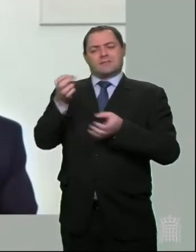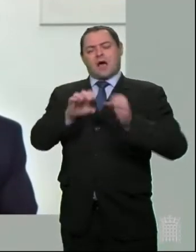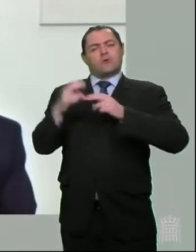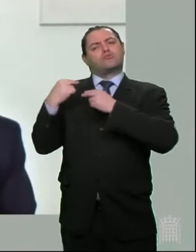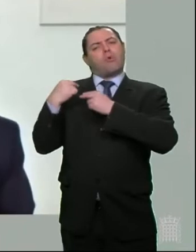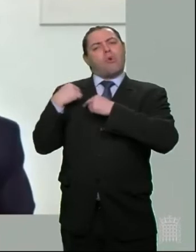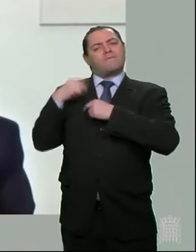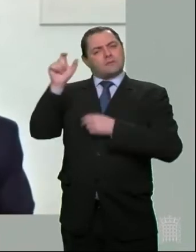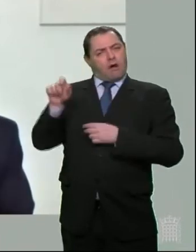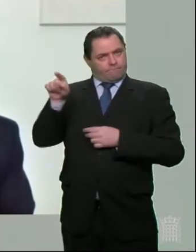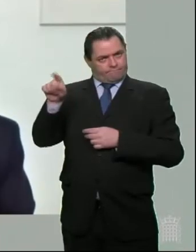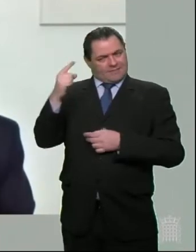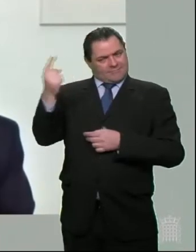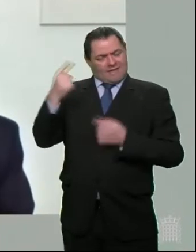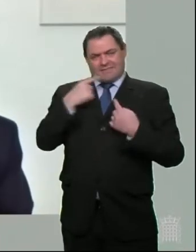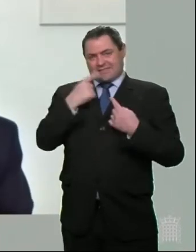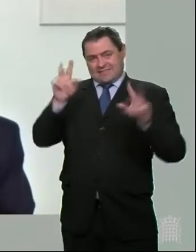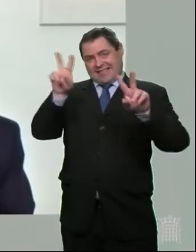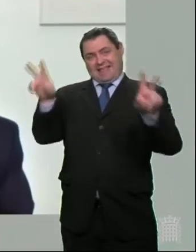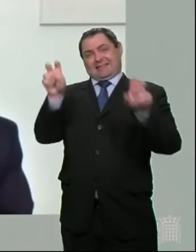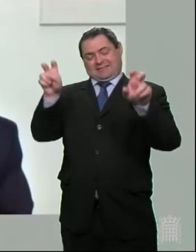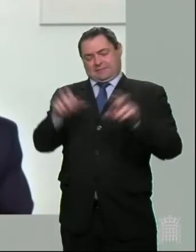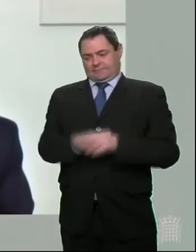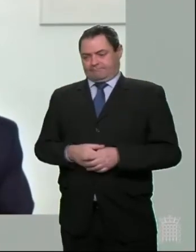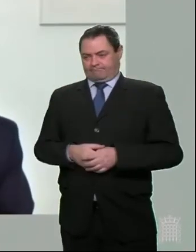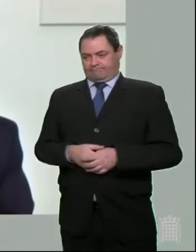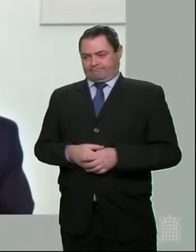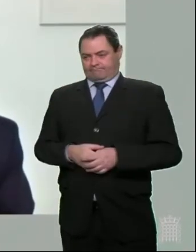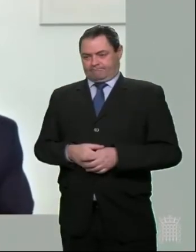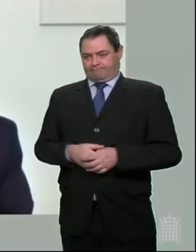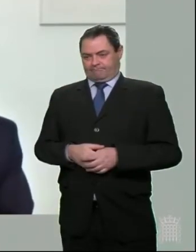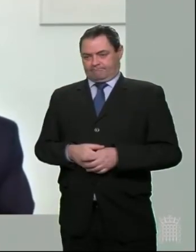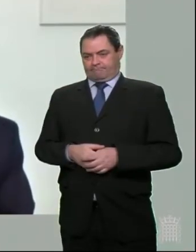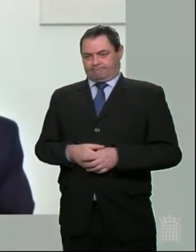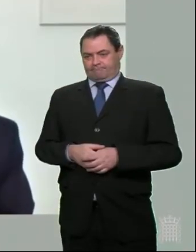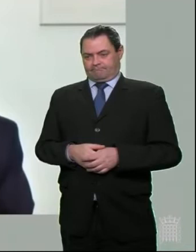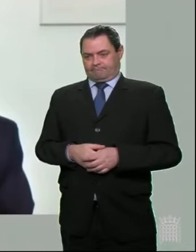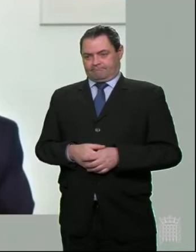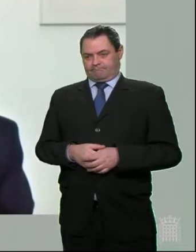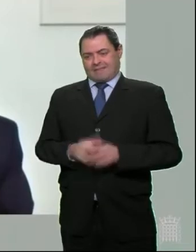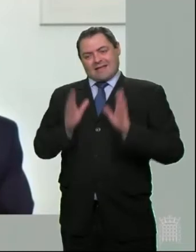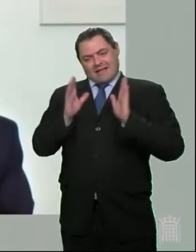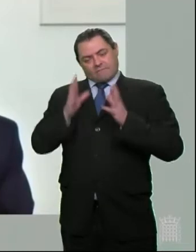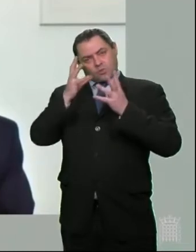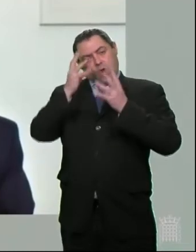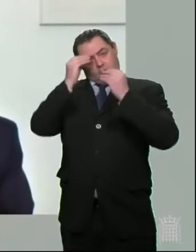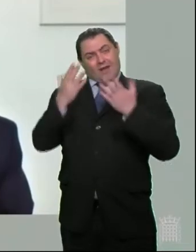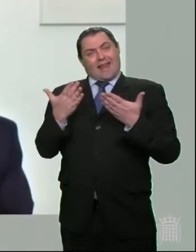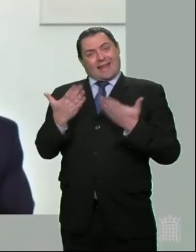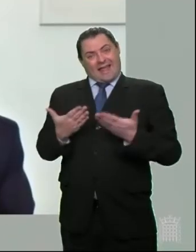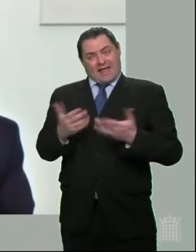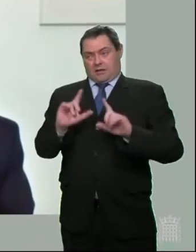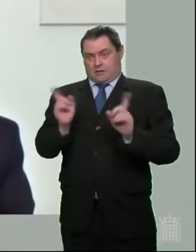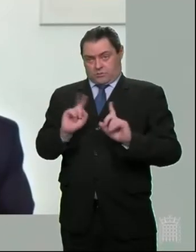said, and this was his view, prepared to give it now. The lesson, he said, is you've got to go